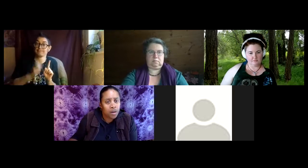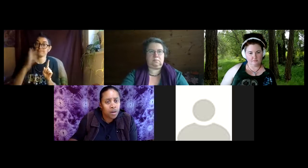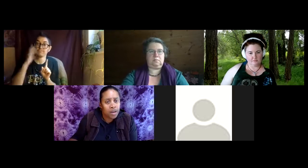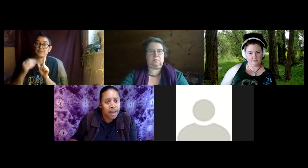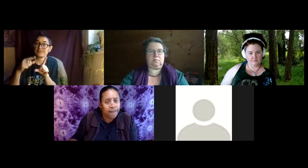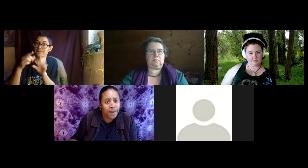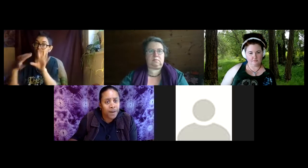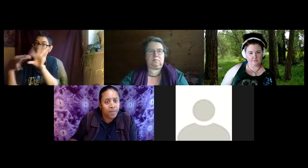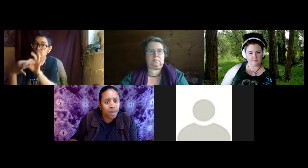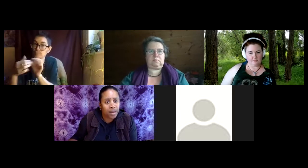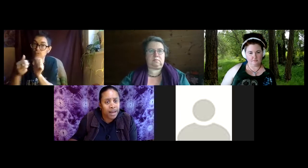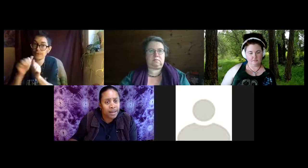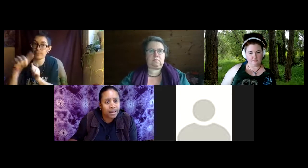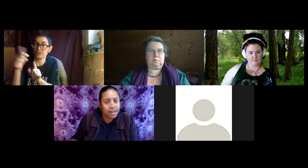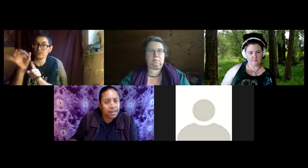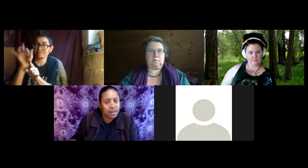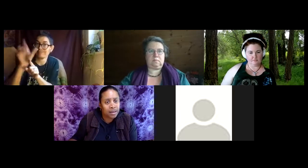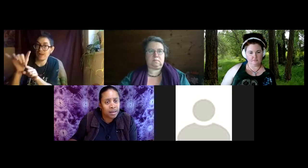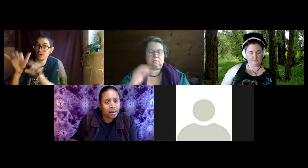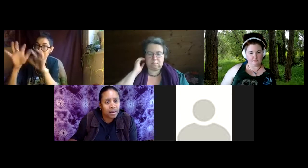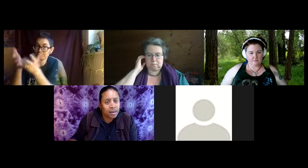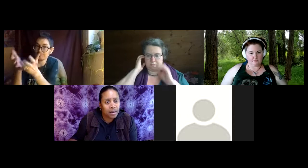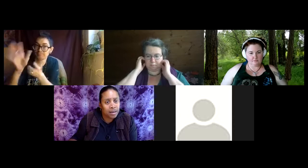you know, you can have fairies from other galaxies.